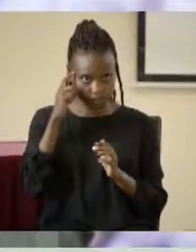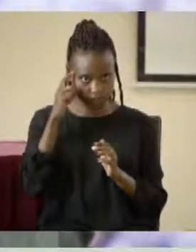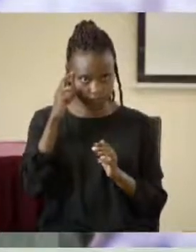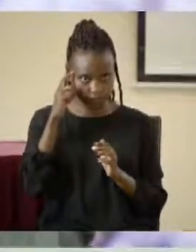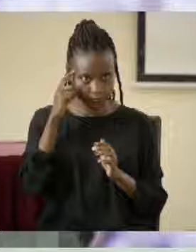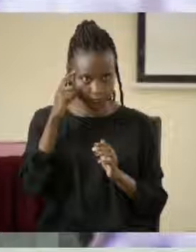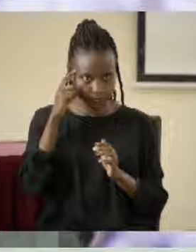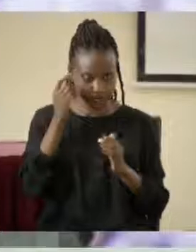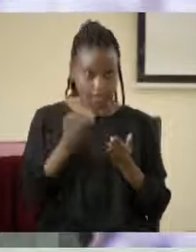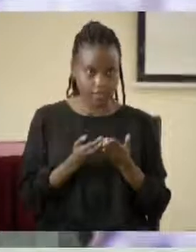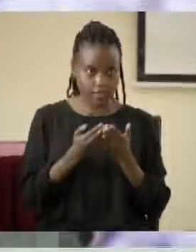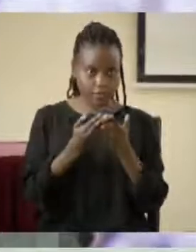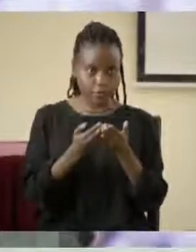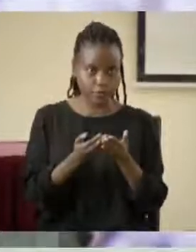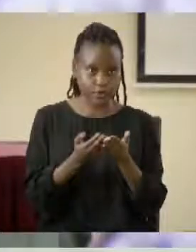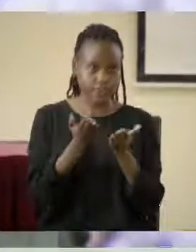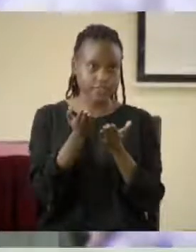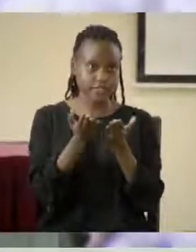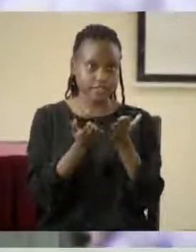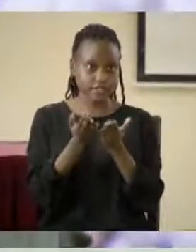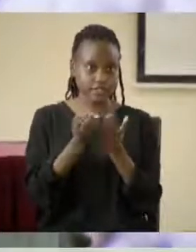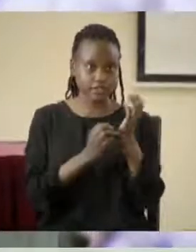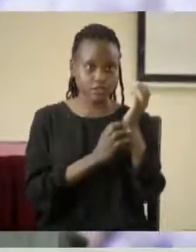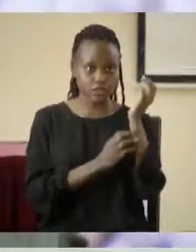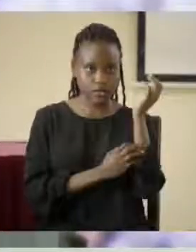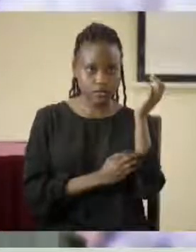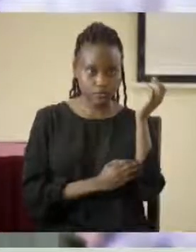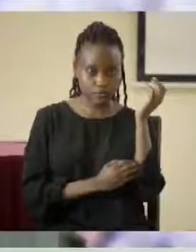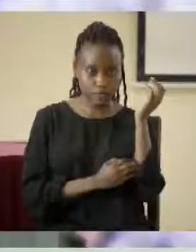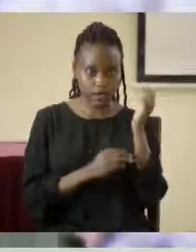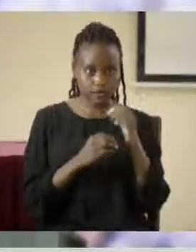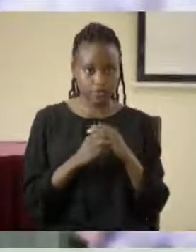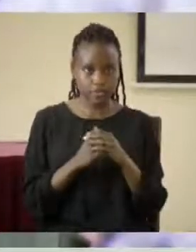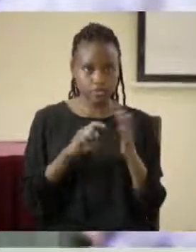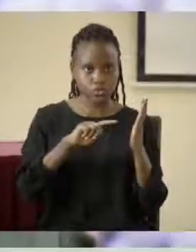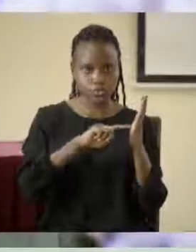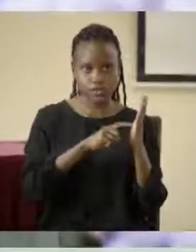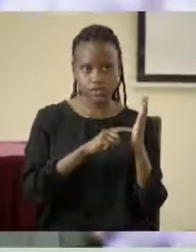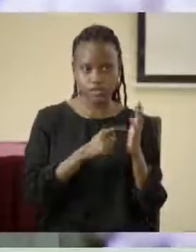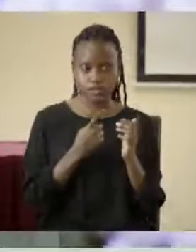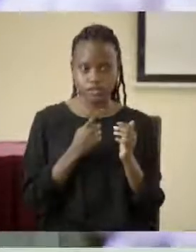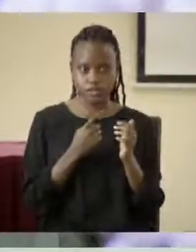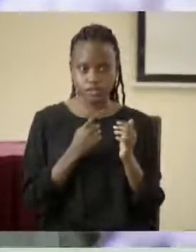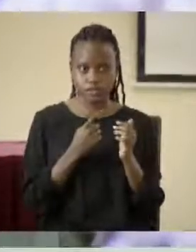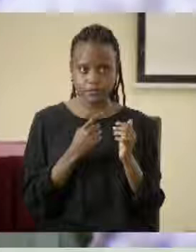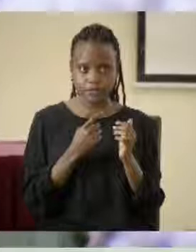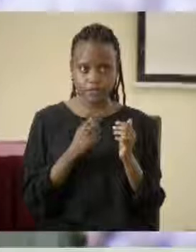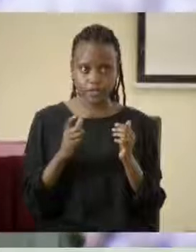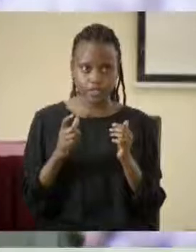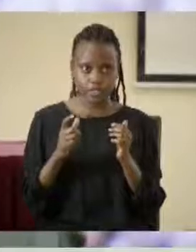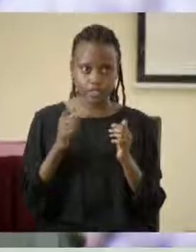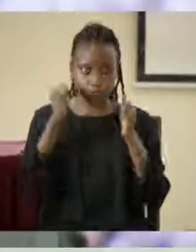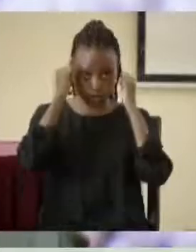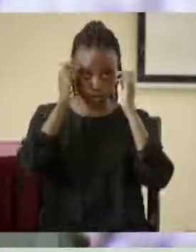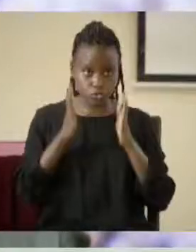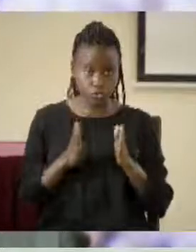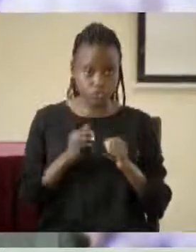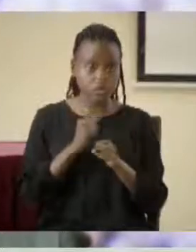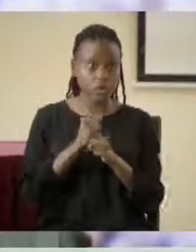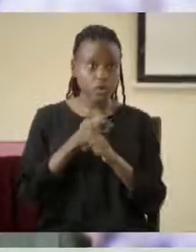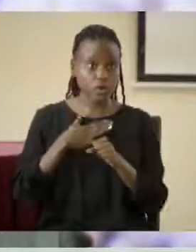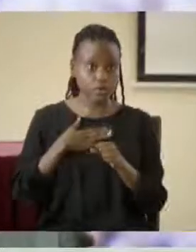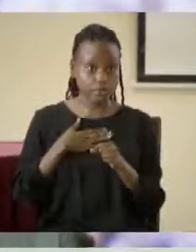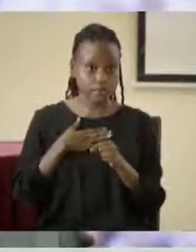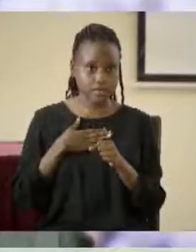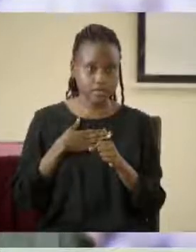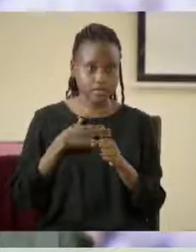because they provide legal services to the poor. There is a point at which I got law students to work with me on a project